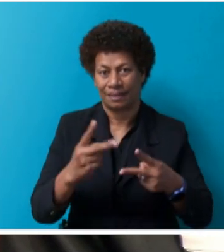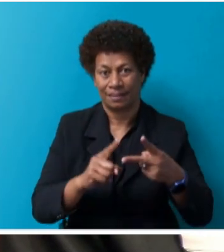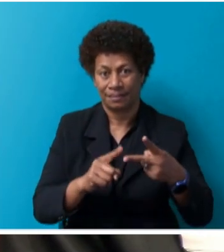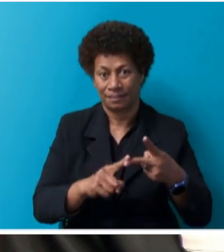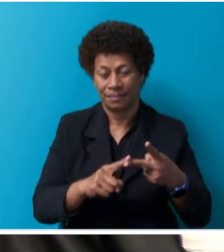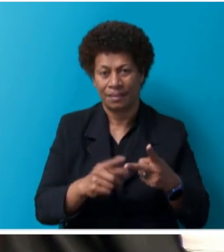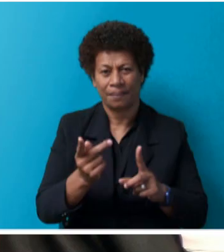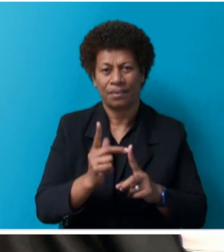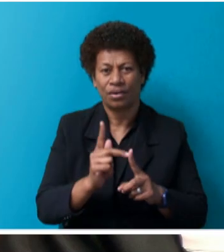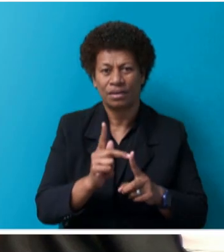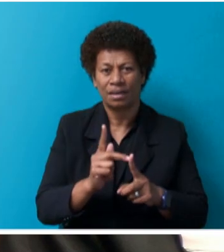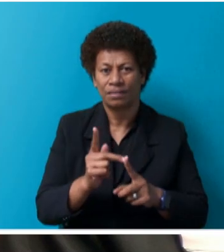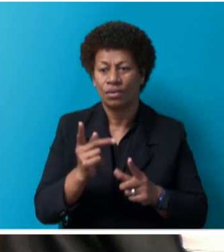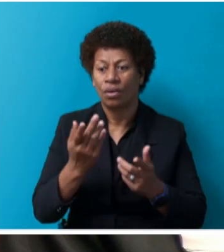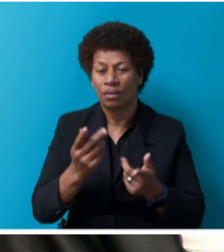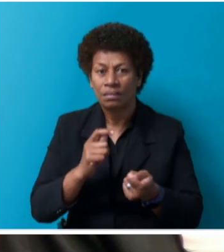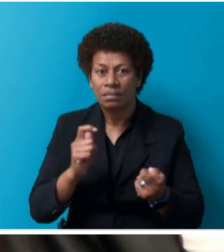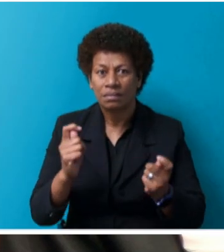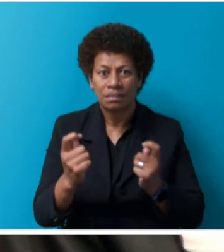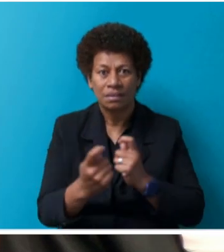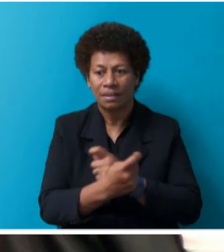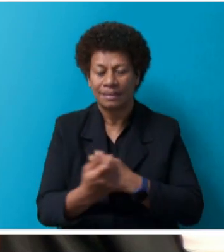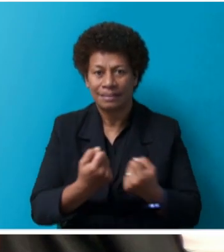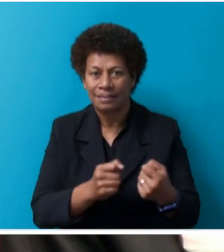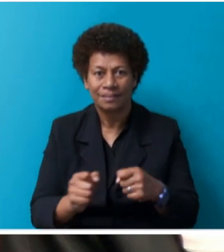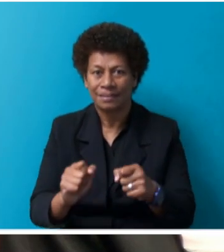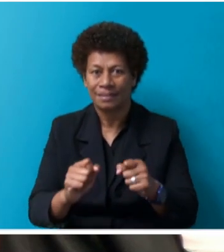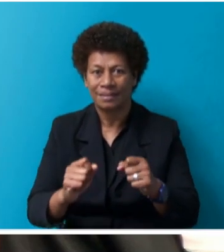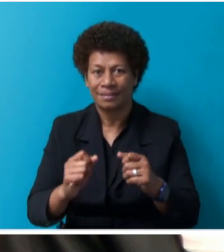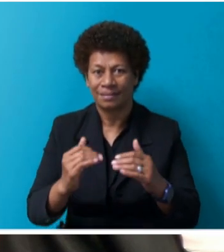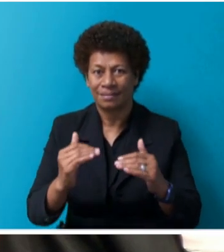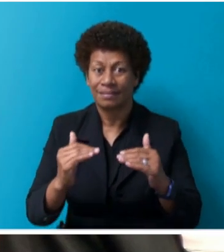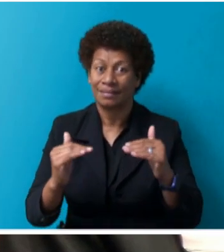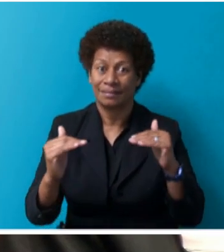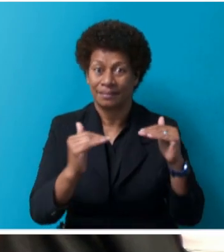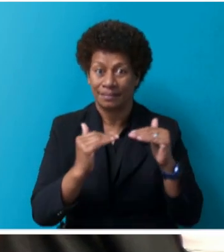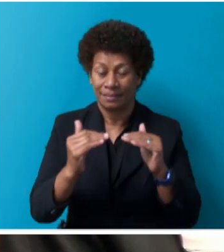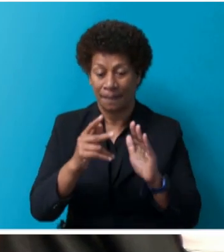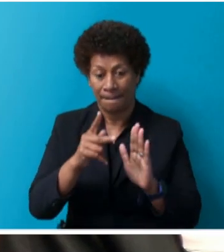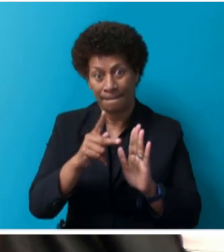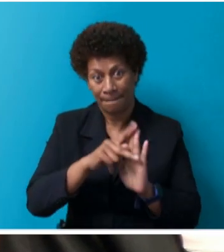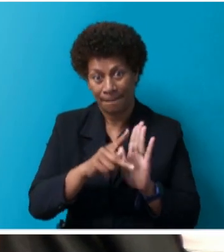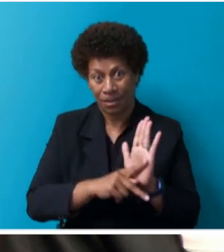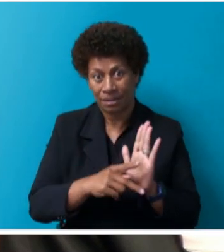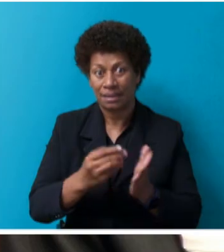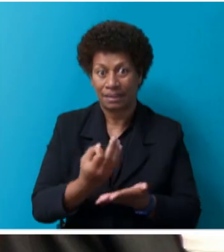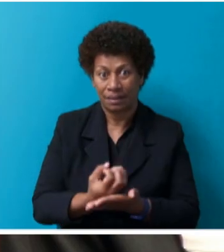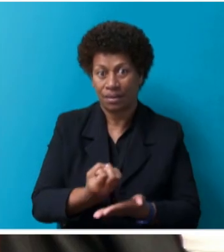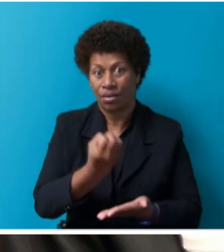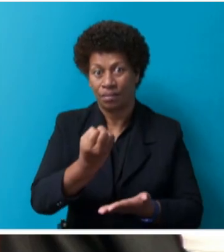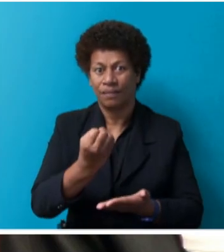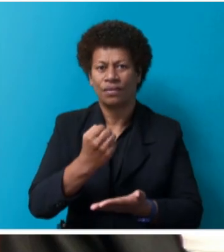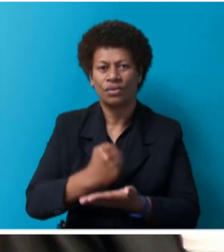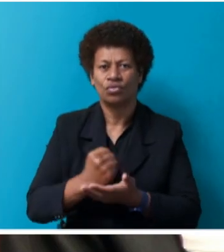prioritizes the transformation of structural and systematic inequalities in economic policies, budgets, and investments through gender